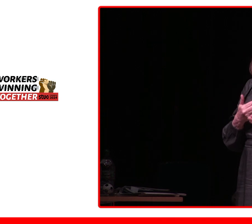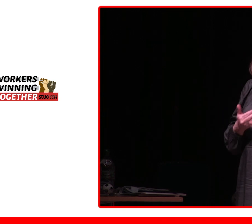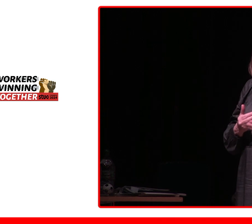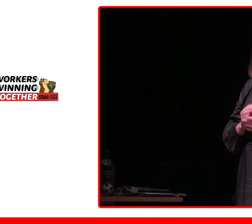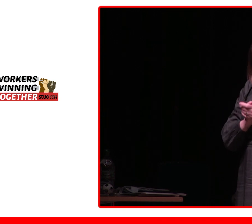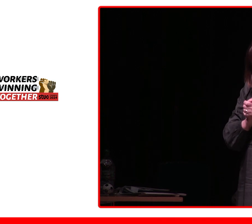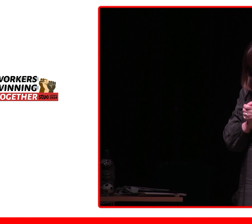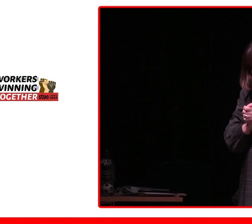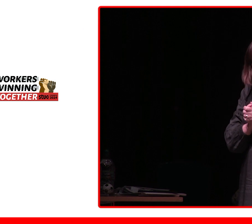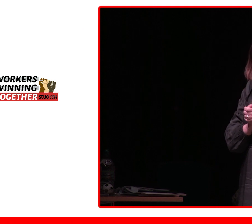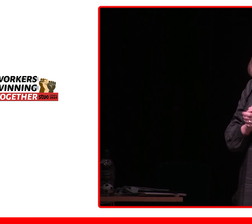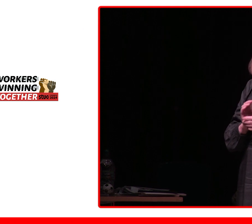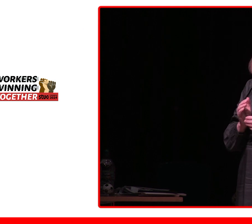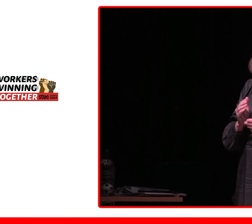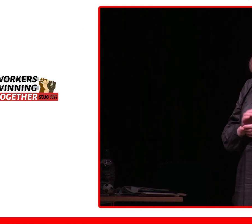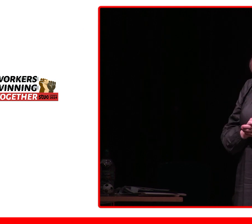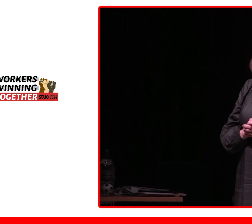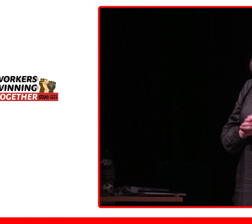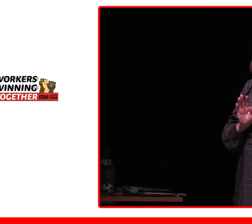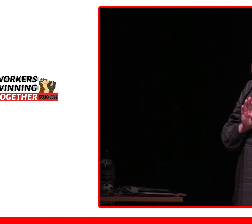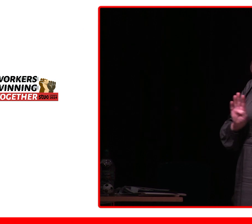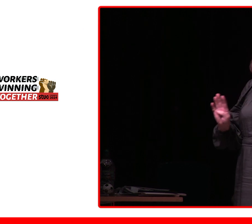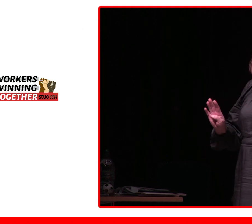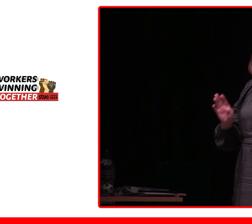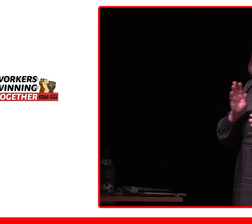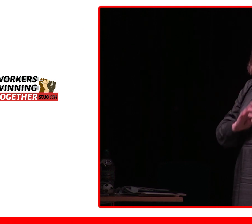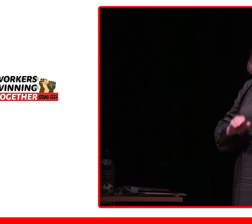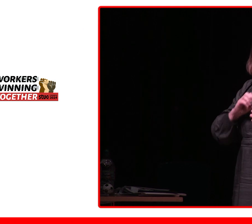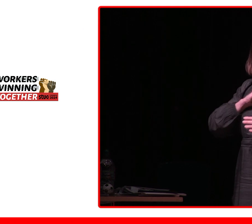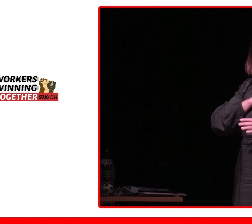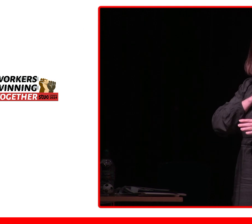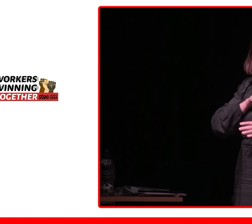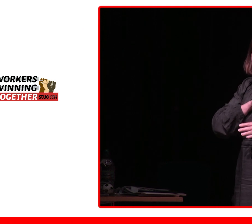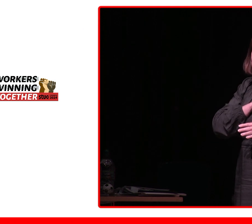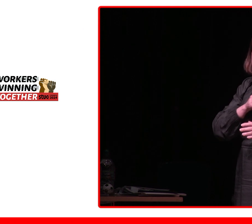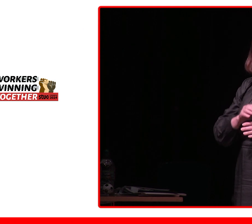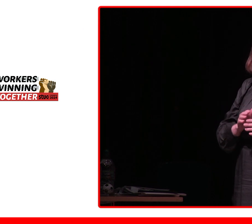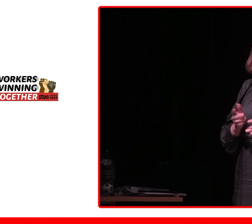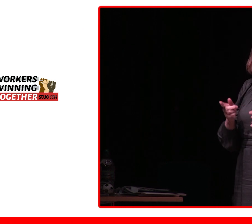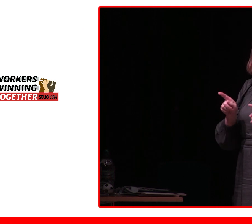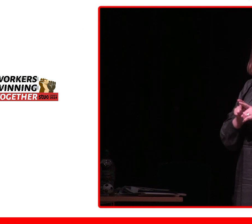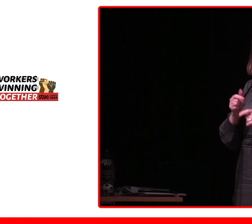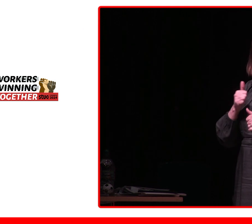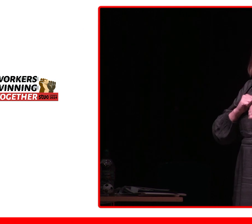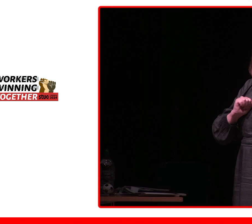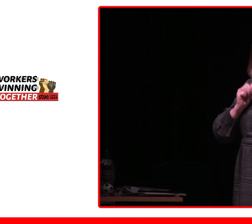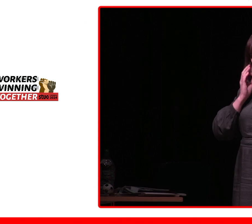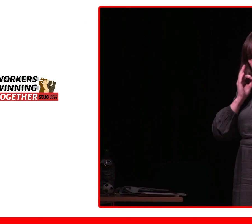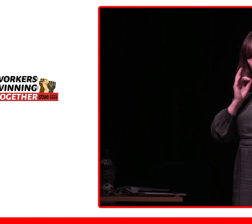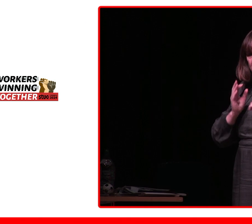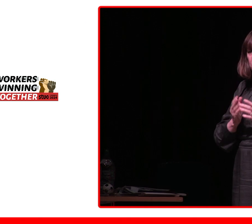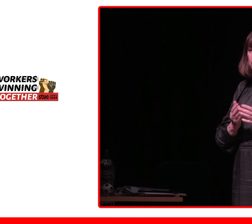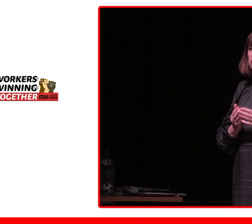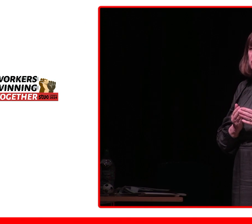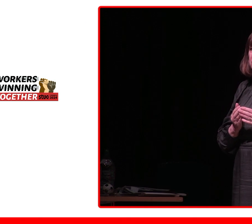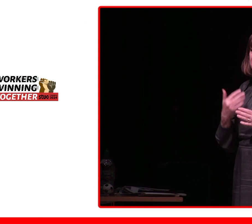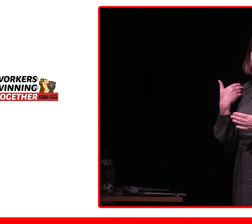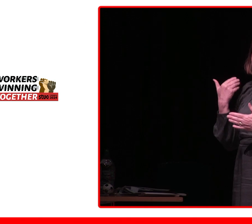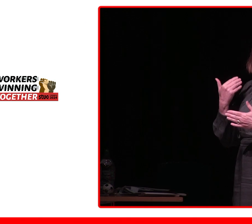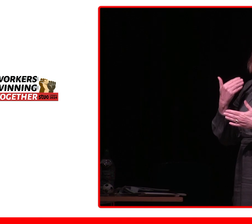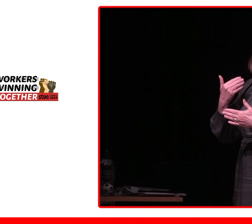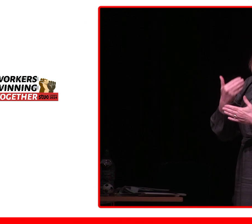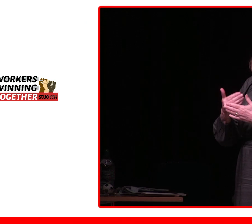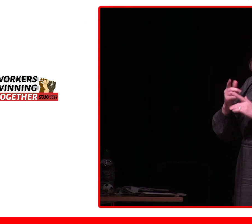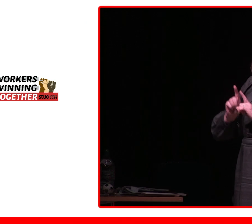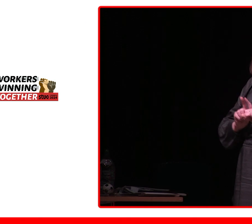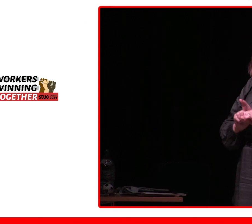the same platform as our colleagues and comrades from Palestine, and I'm privileged to be here to carry on the long history of solidarity with the